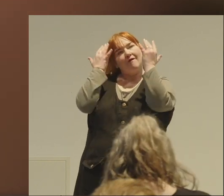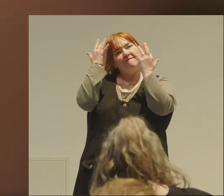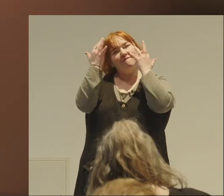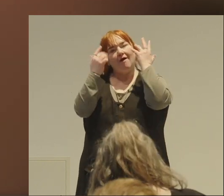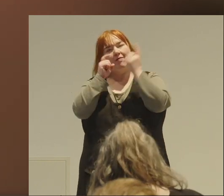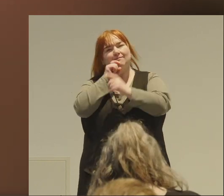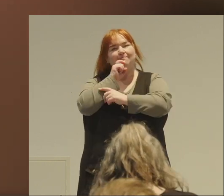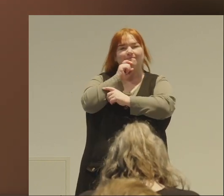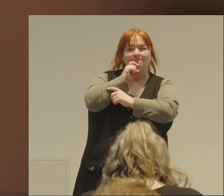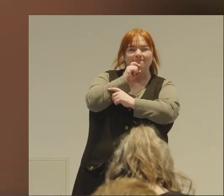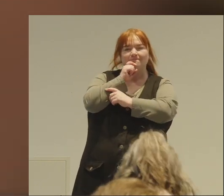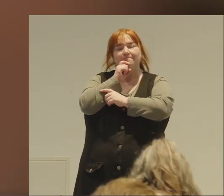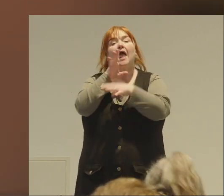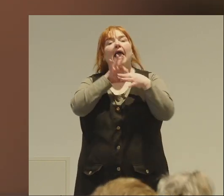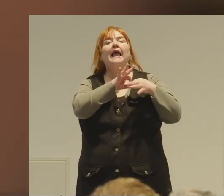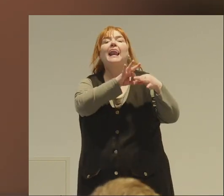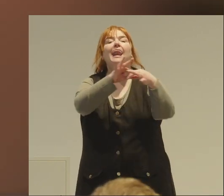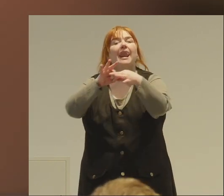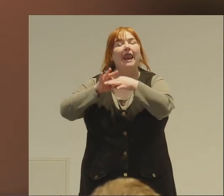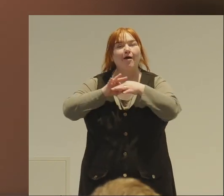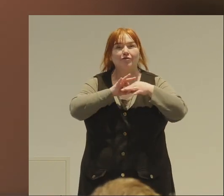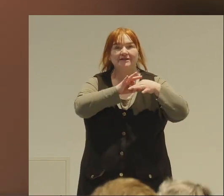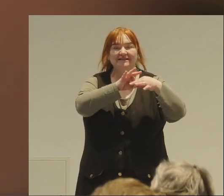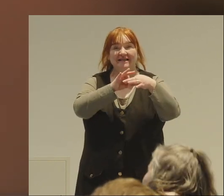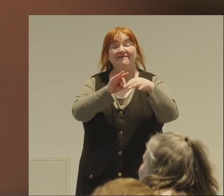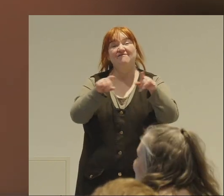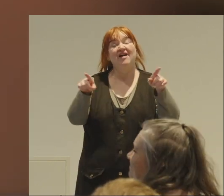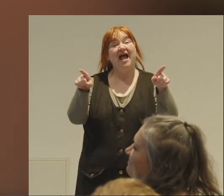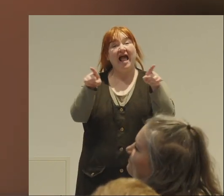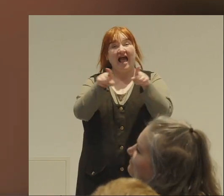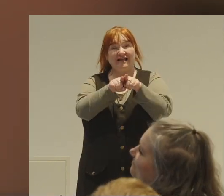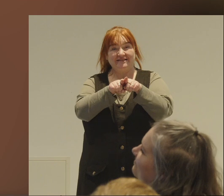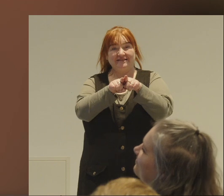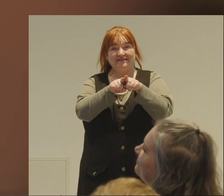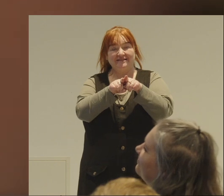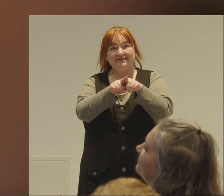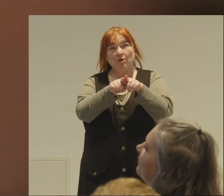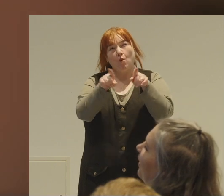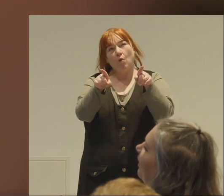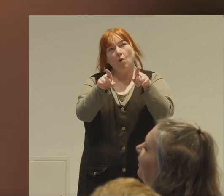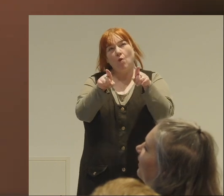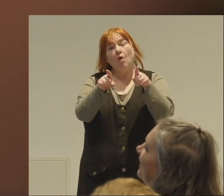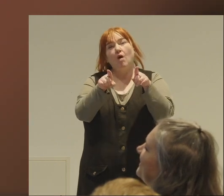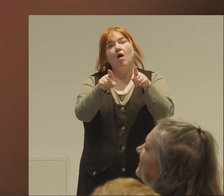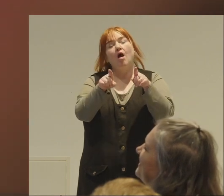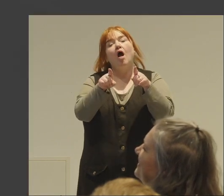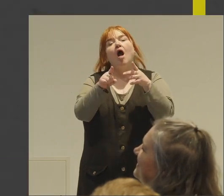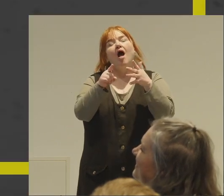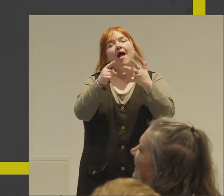thoughtful, collaborative and